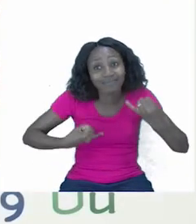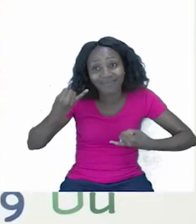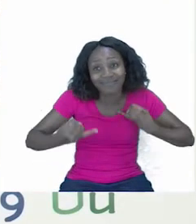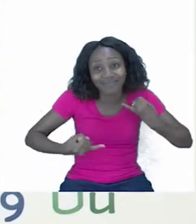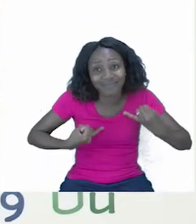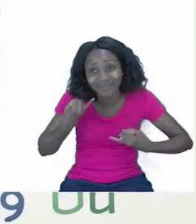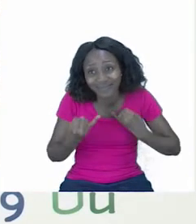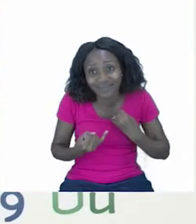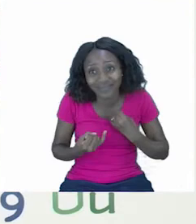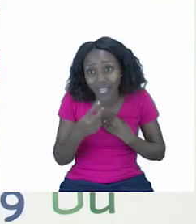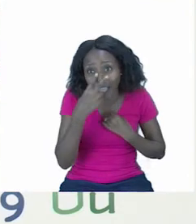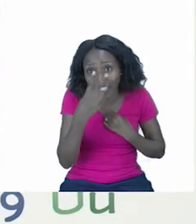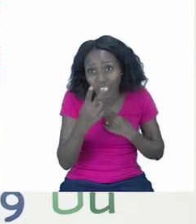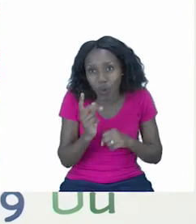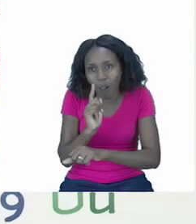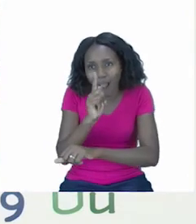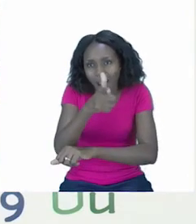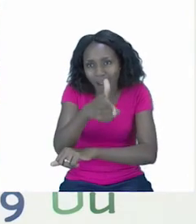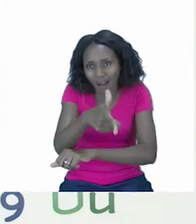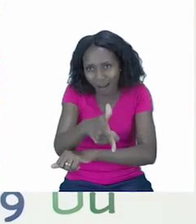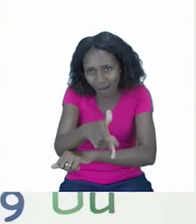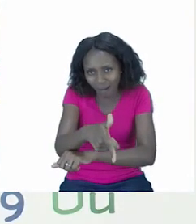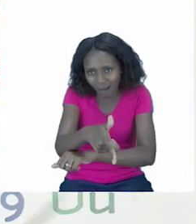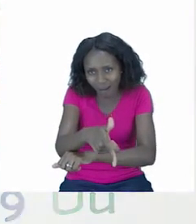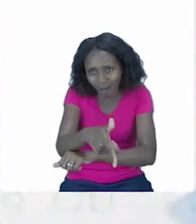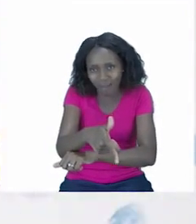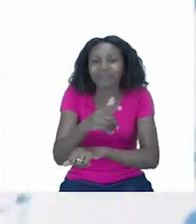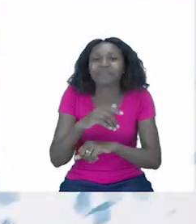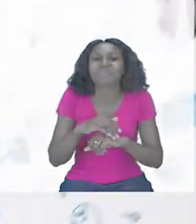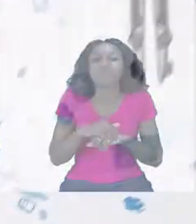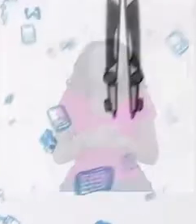see you very soon.